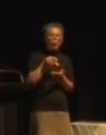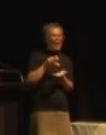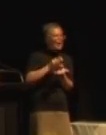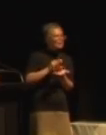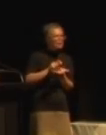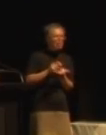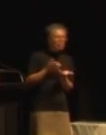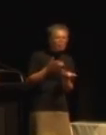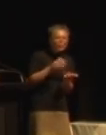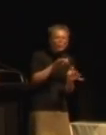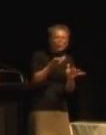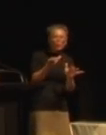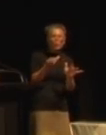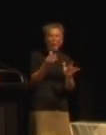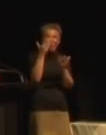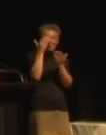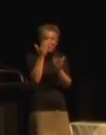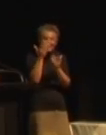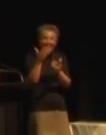and respected by default?